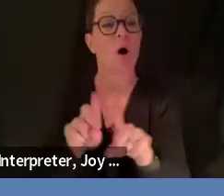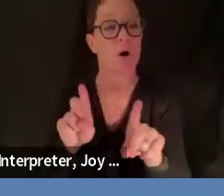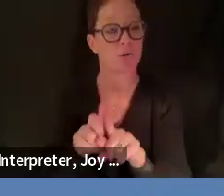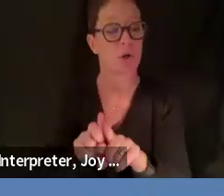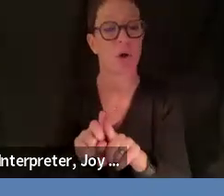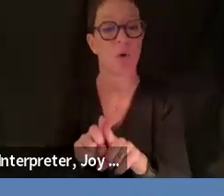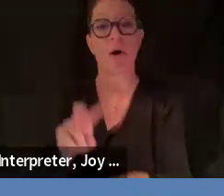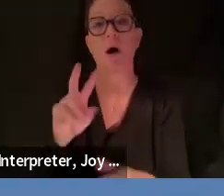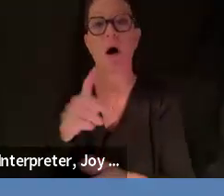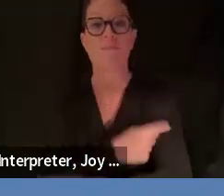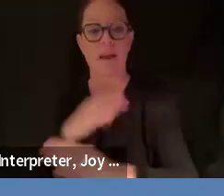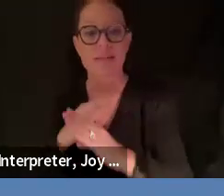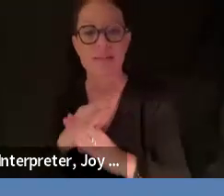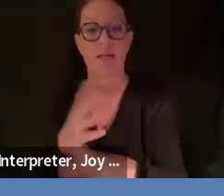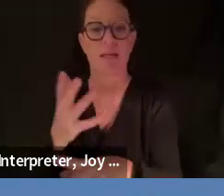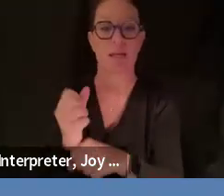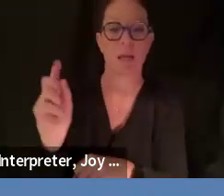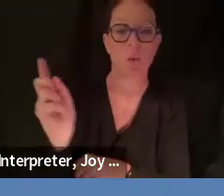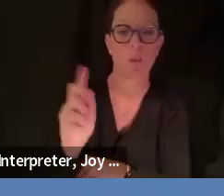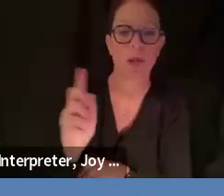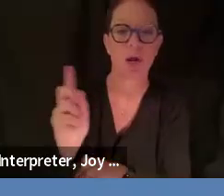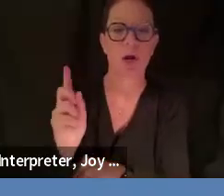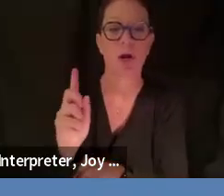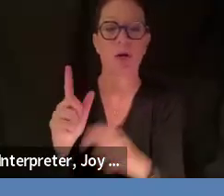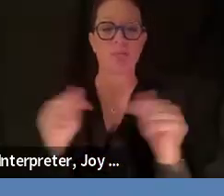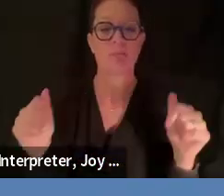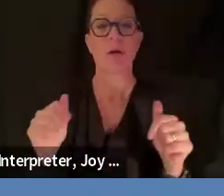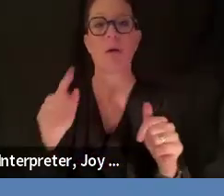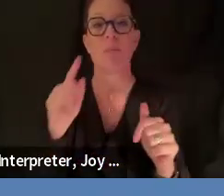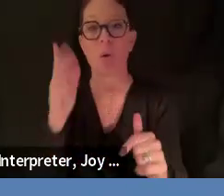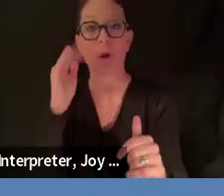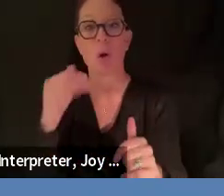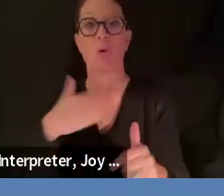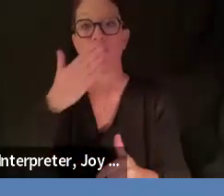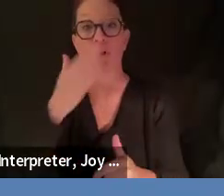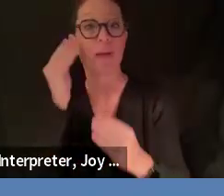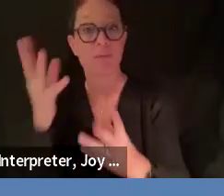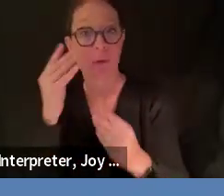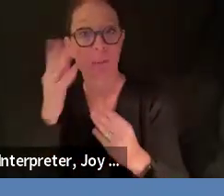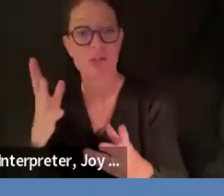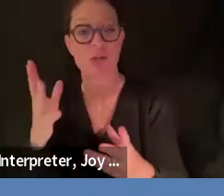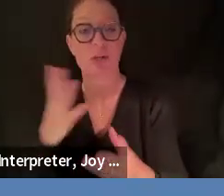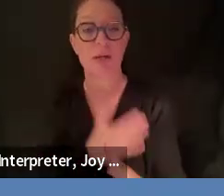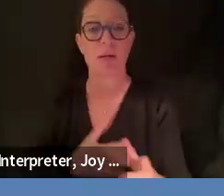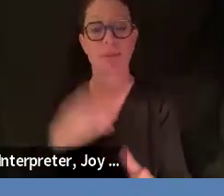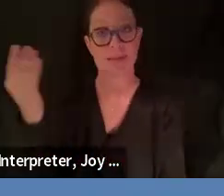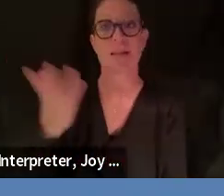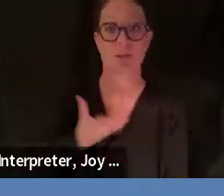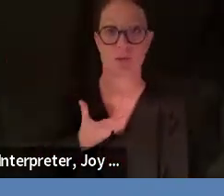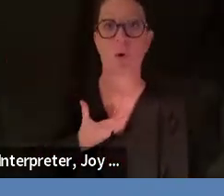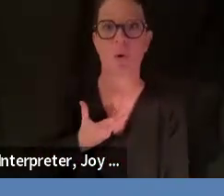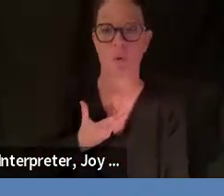updated vaccines and where to get them for free. We hope this presentation has useful information, so please do let us know